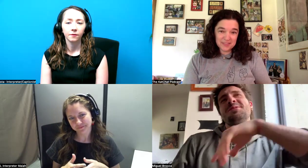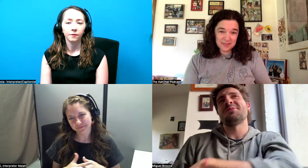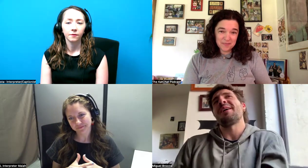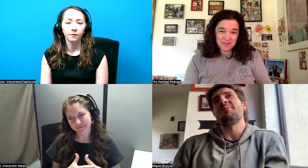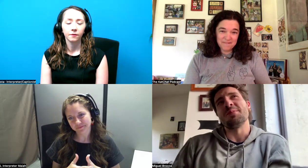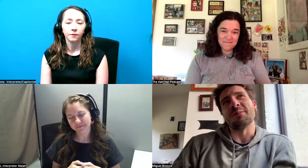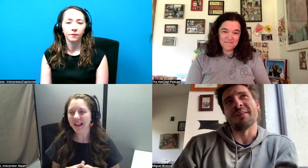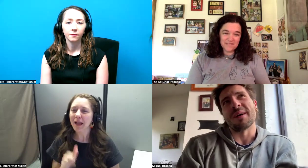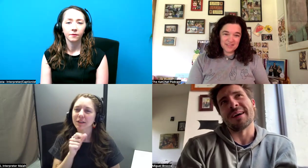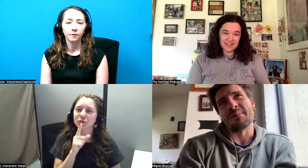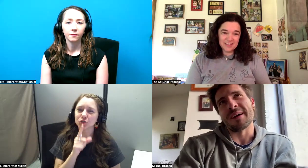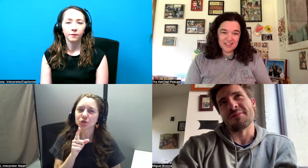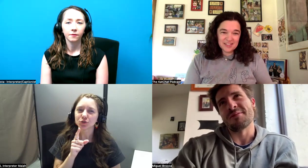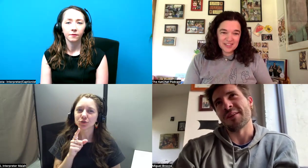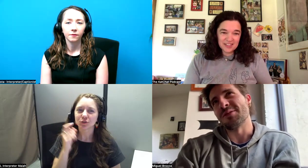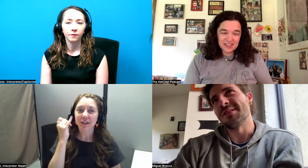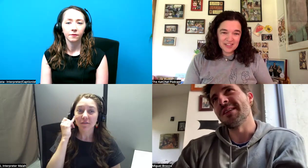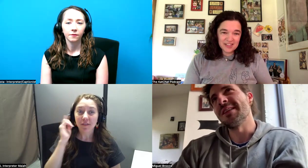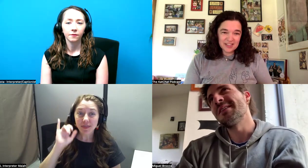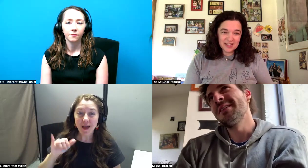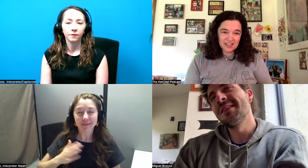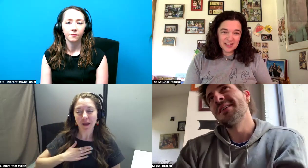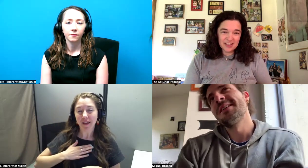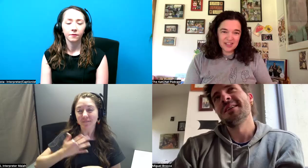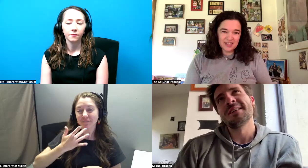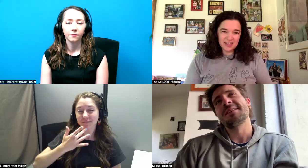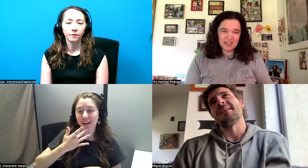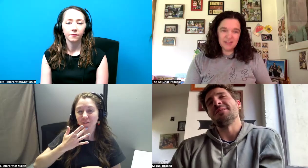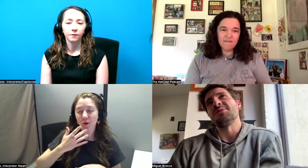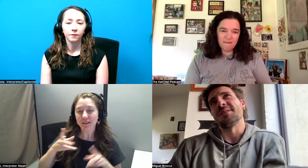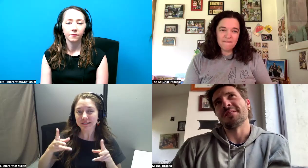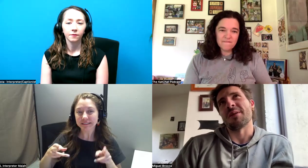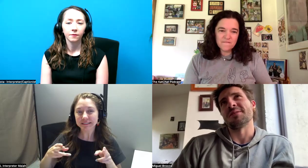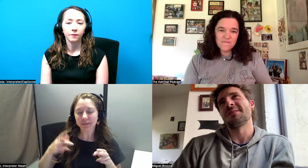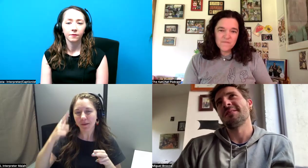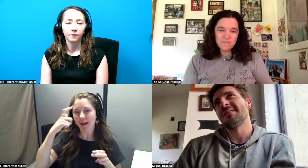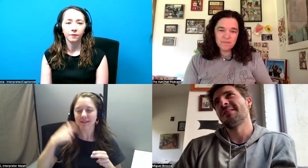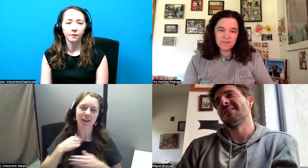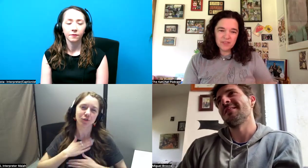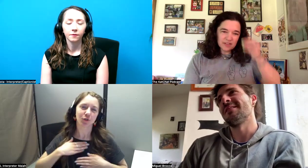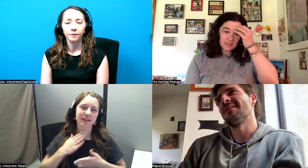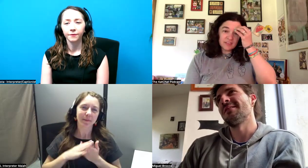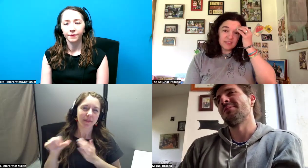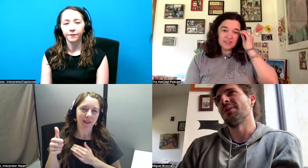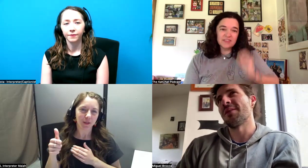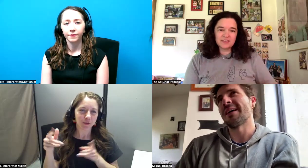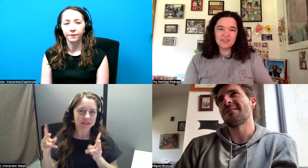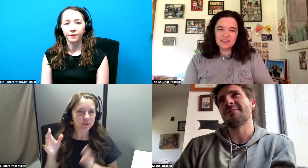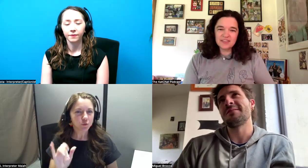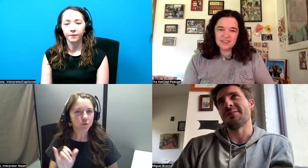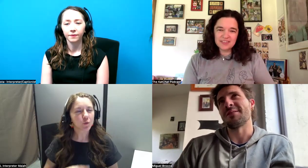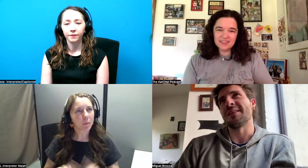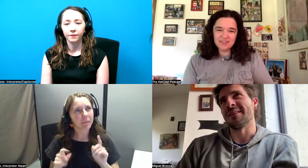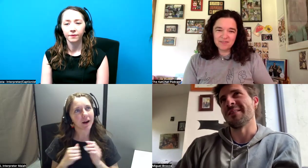I'm not sure if that would be my favorite scene because I enjoyed some others, but